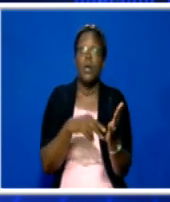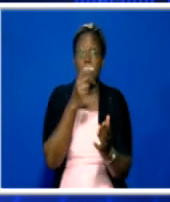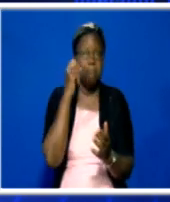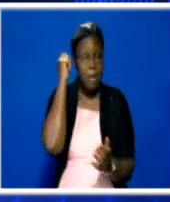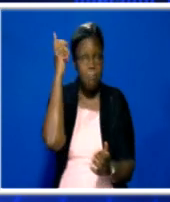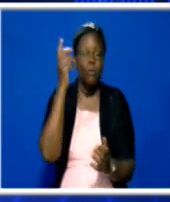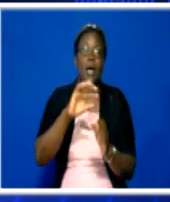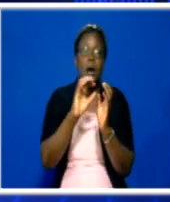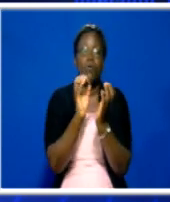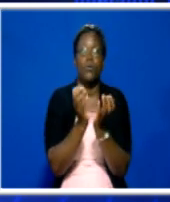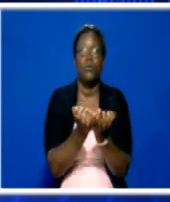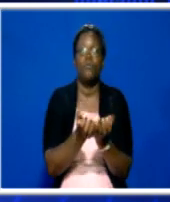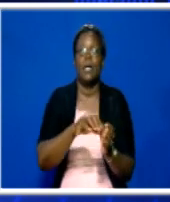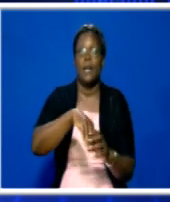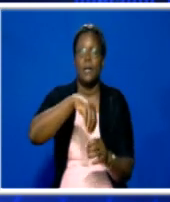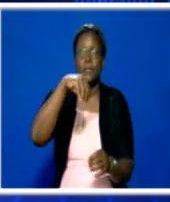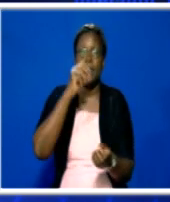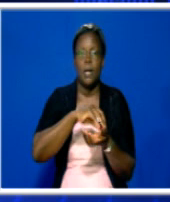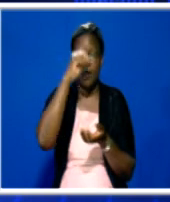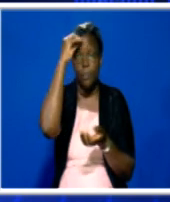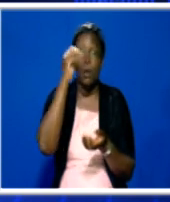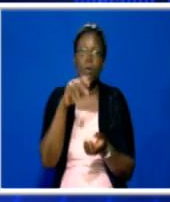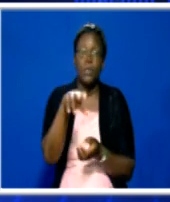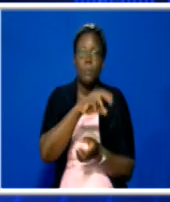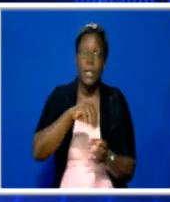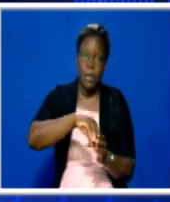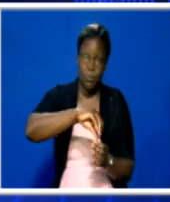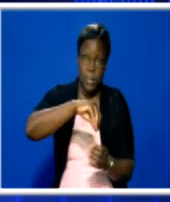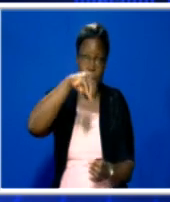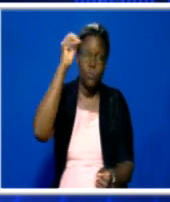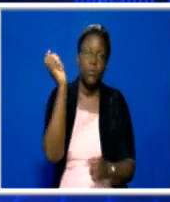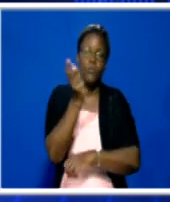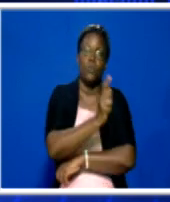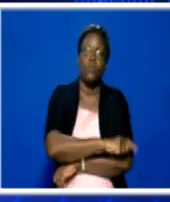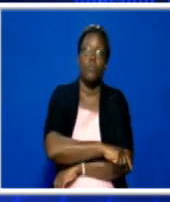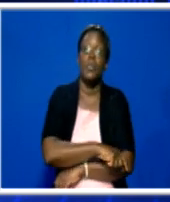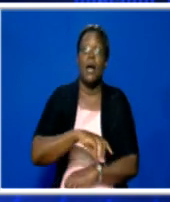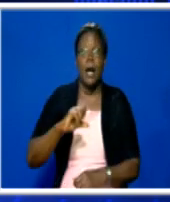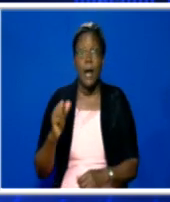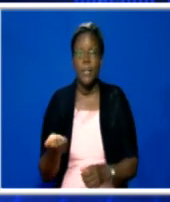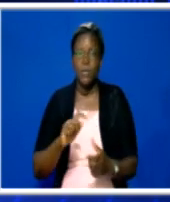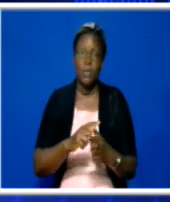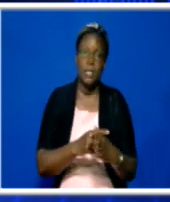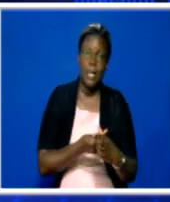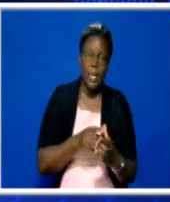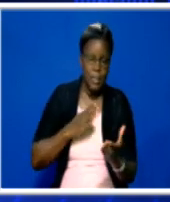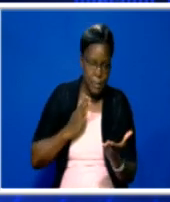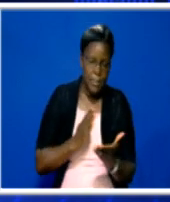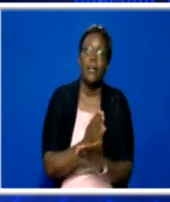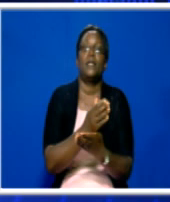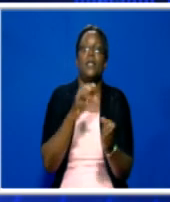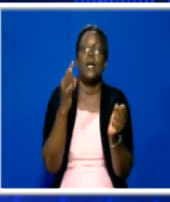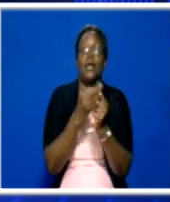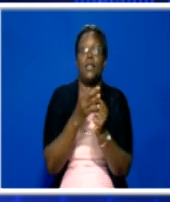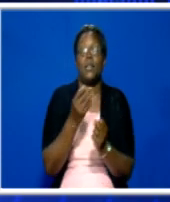class learning to cater for the learners who are currently out of school. So as I said, we start at exactly 8 a.m. in